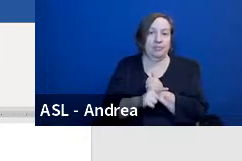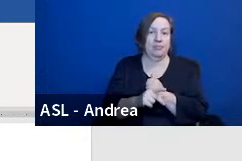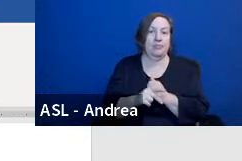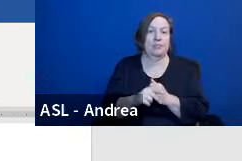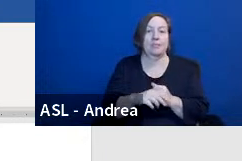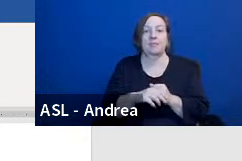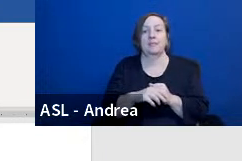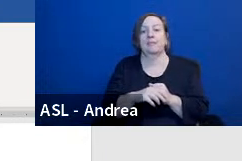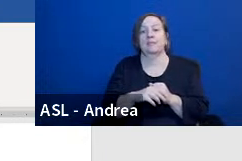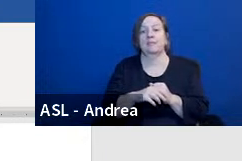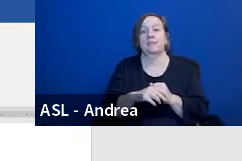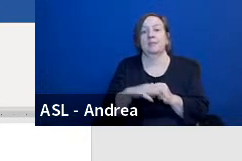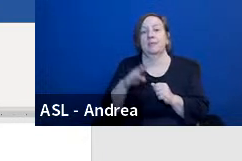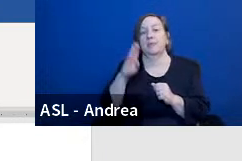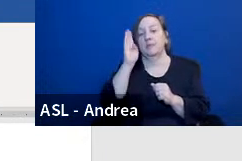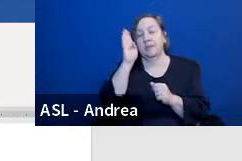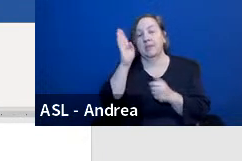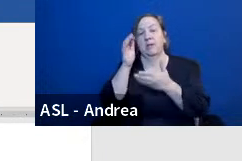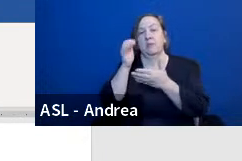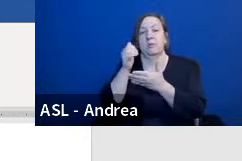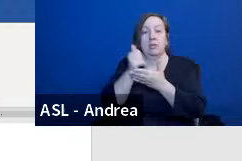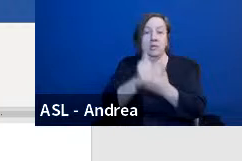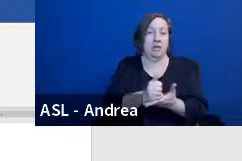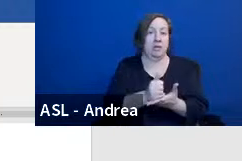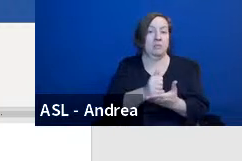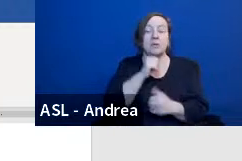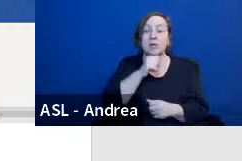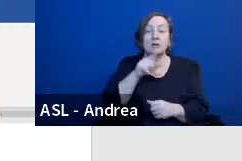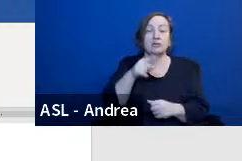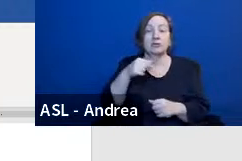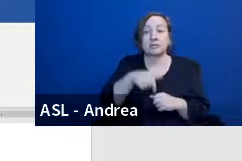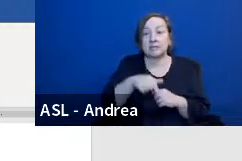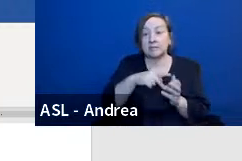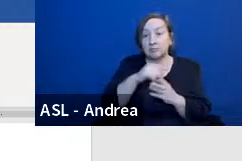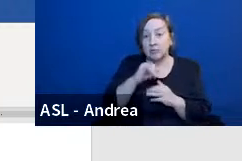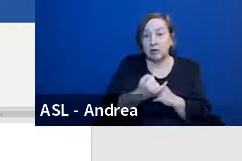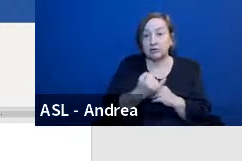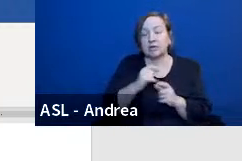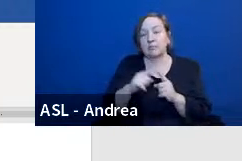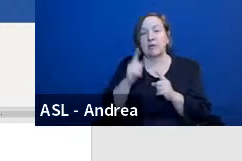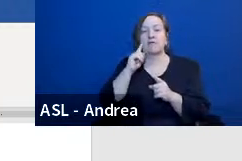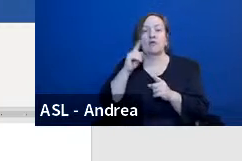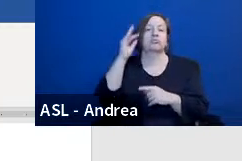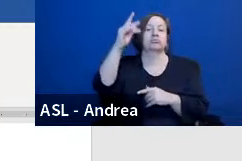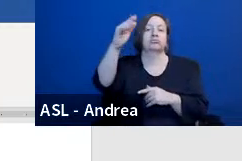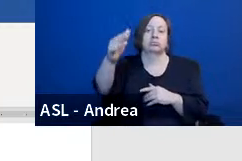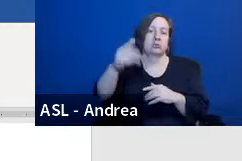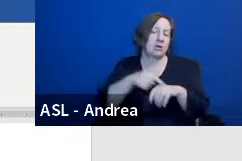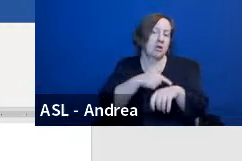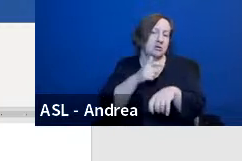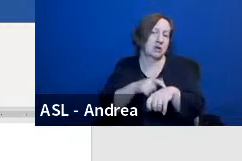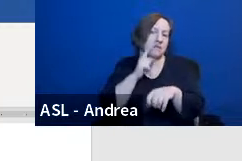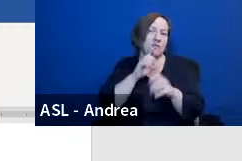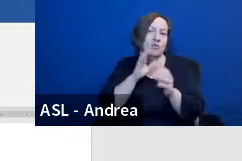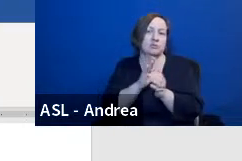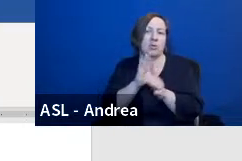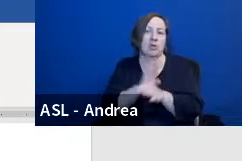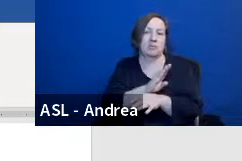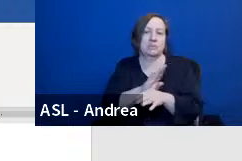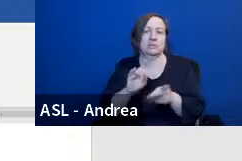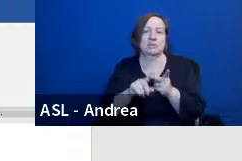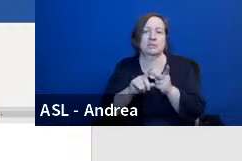be advantageous not only for this project, but for the long run for small businesses and